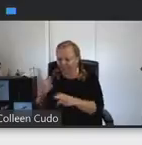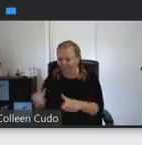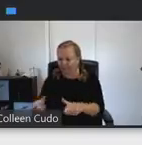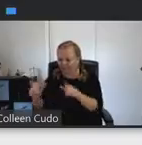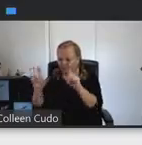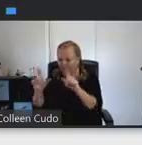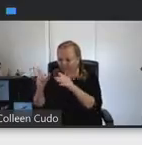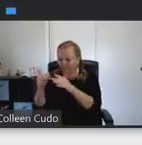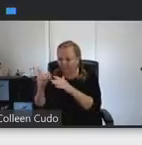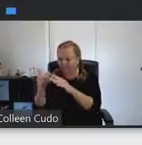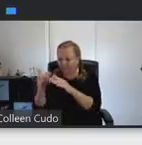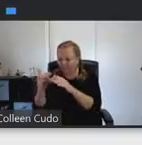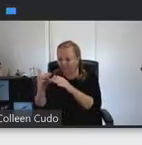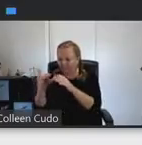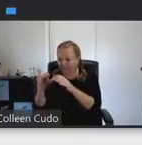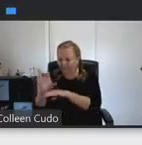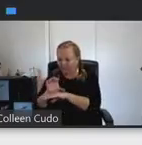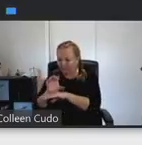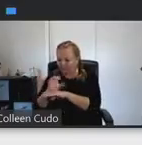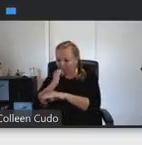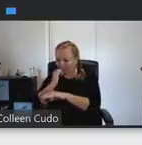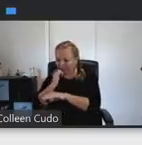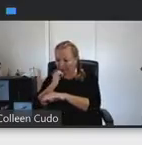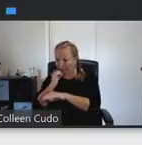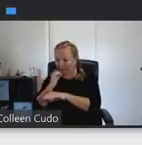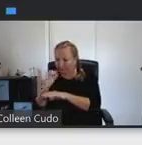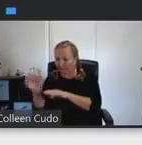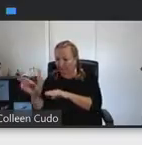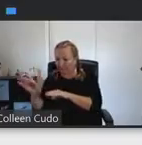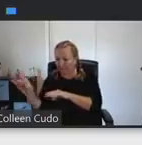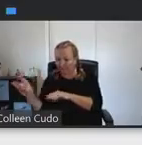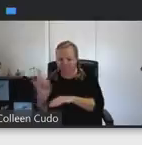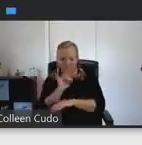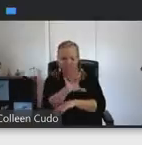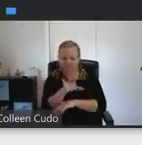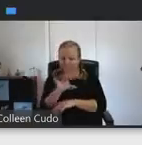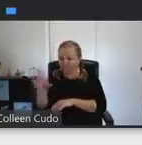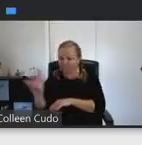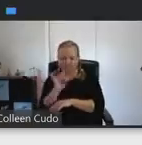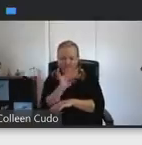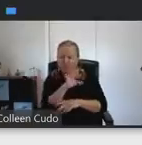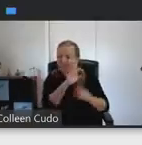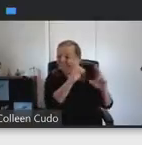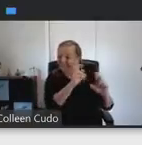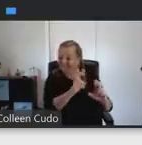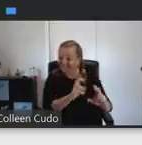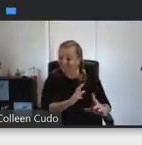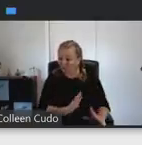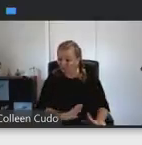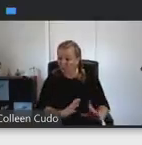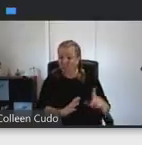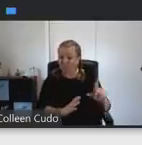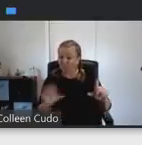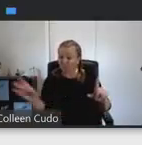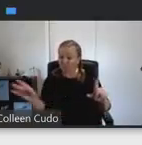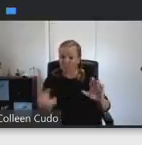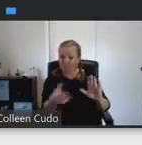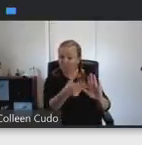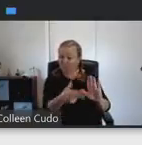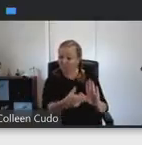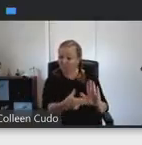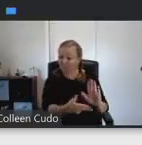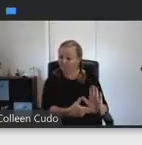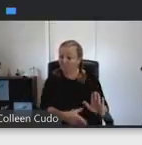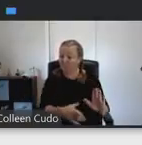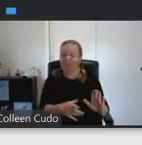assign them out to investigators. If information isn't getting into WEDS quickly, we don't know that that case exists and we cannot